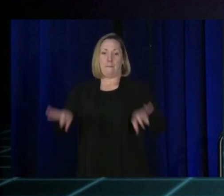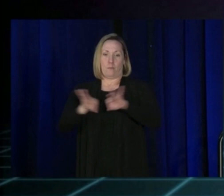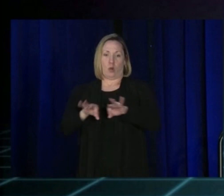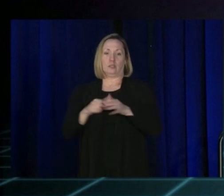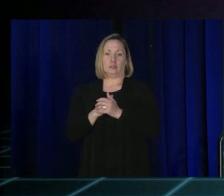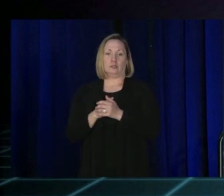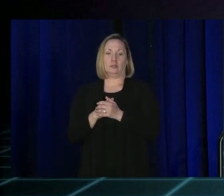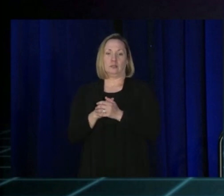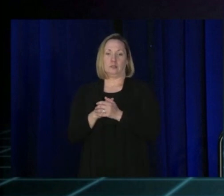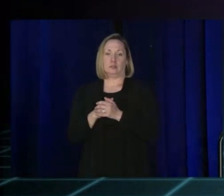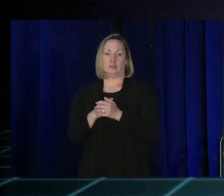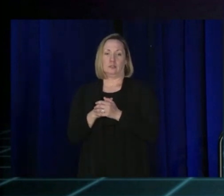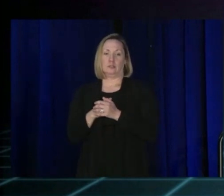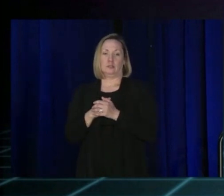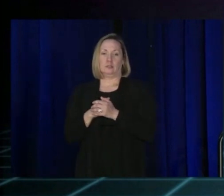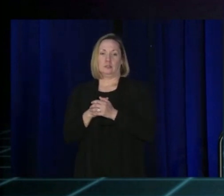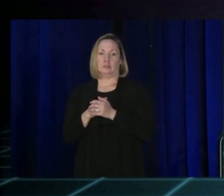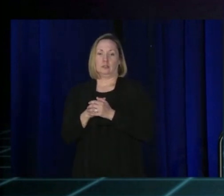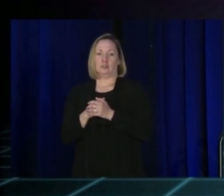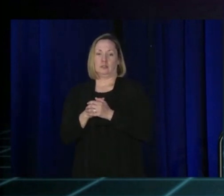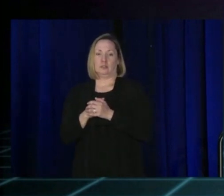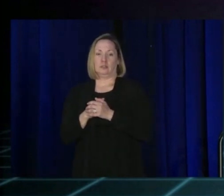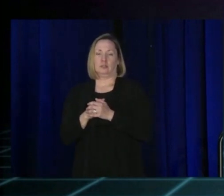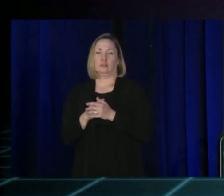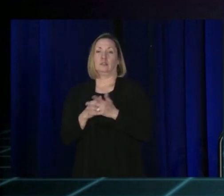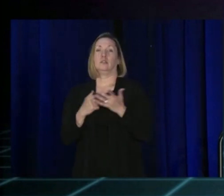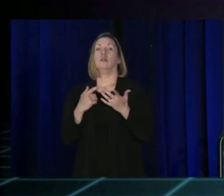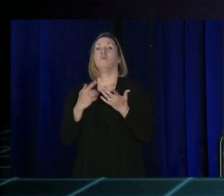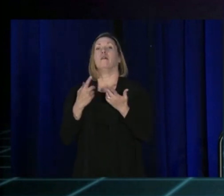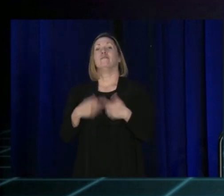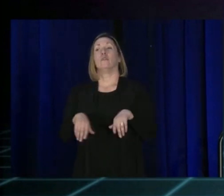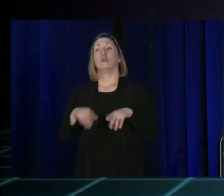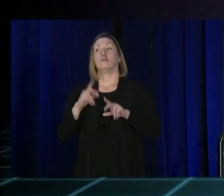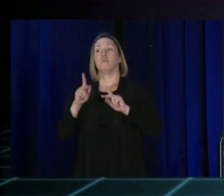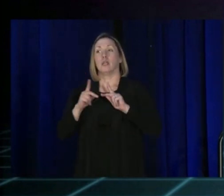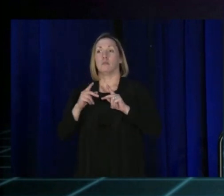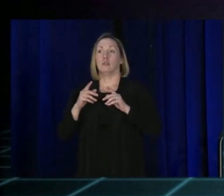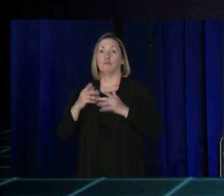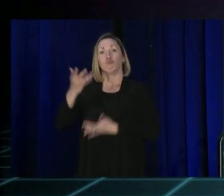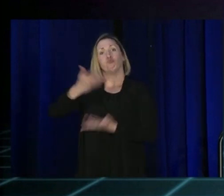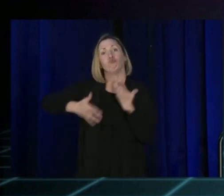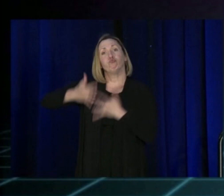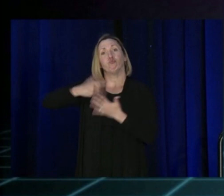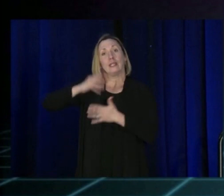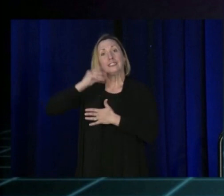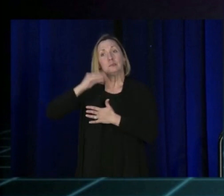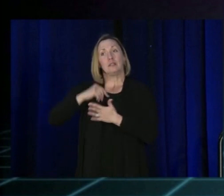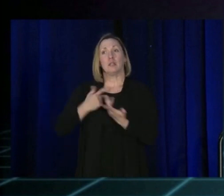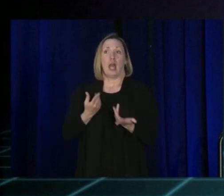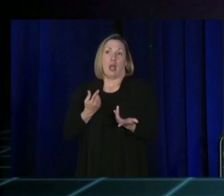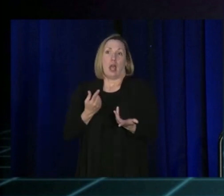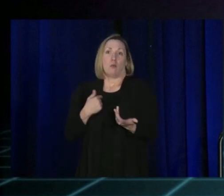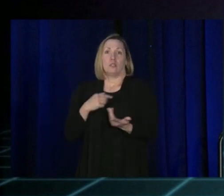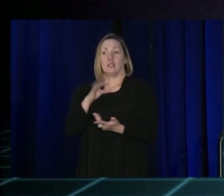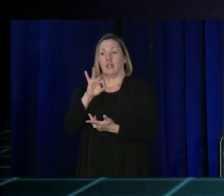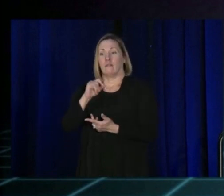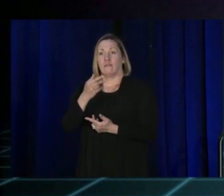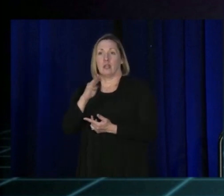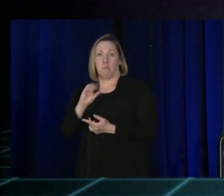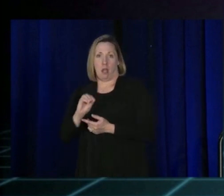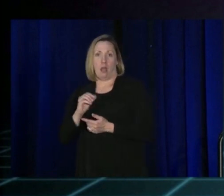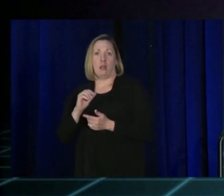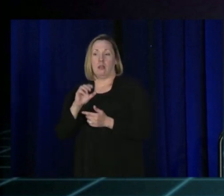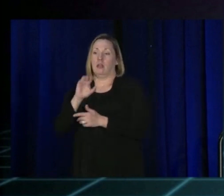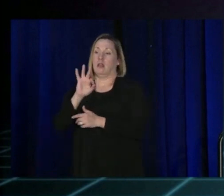like a highly interactive user experience, like let's say Figma, you're building everything